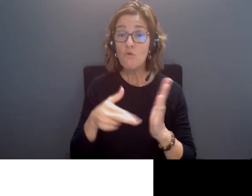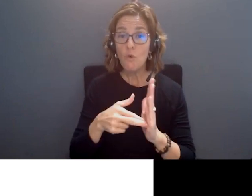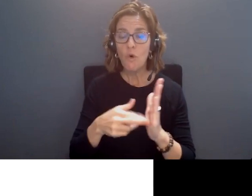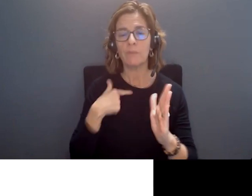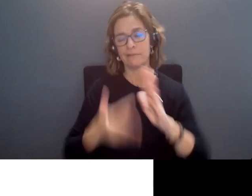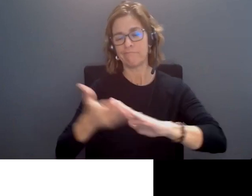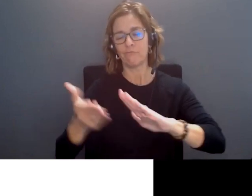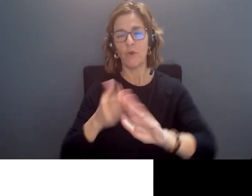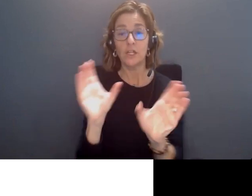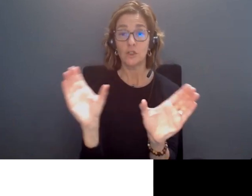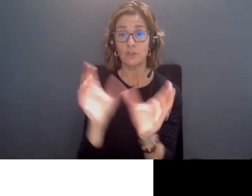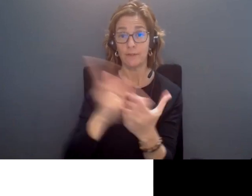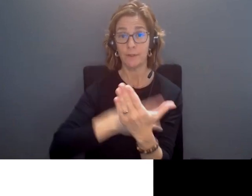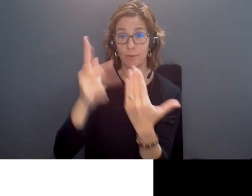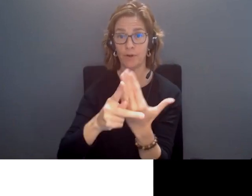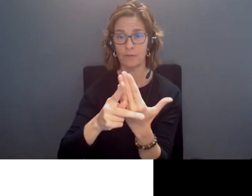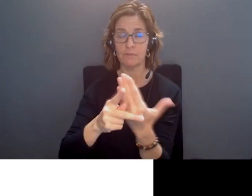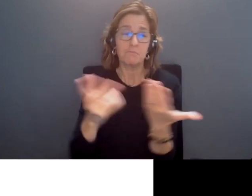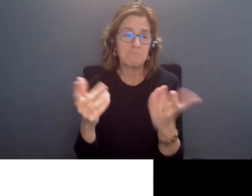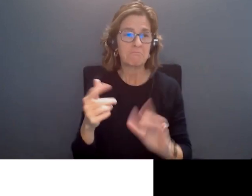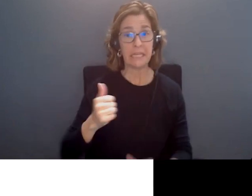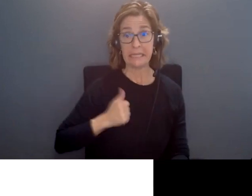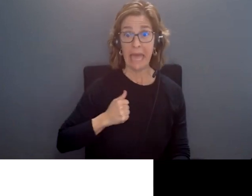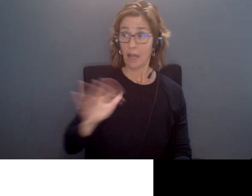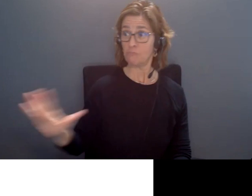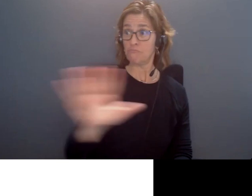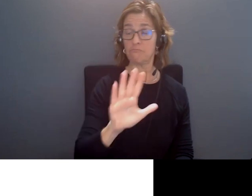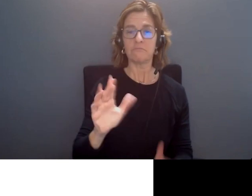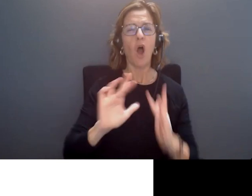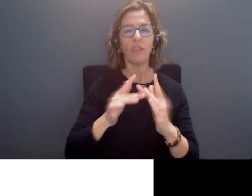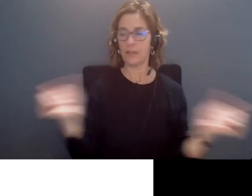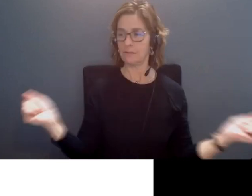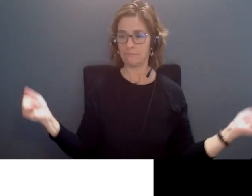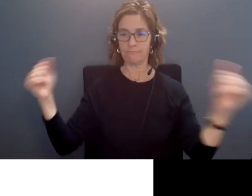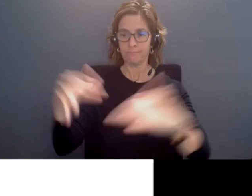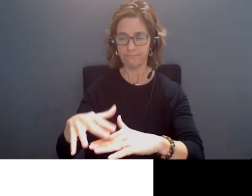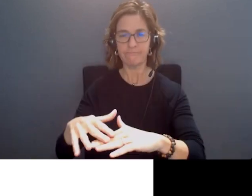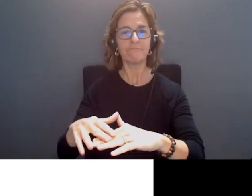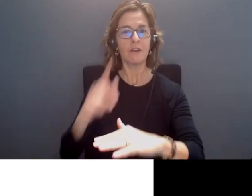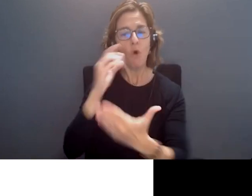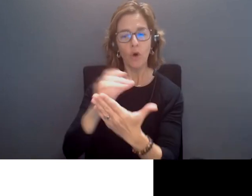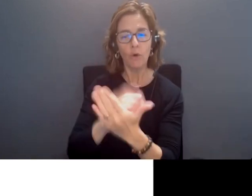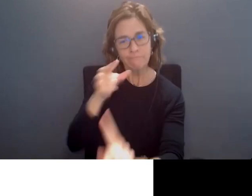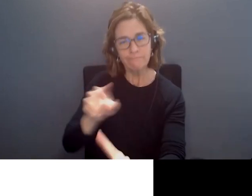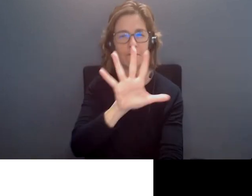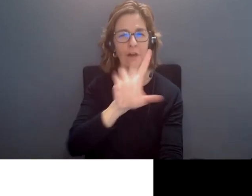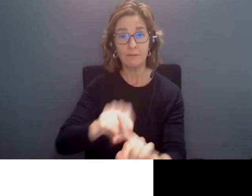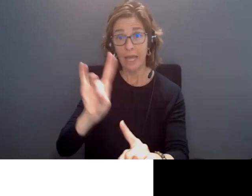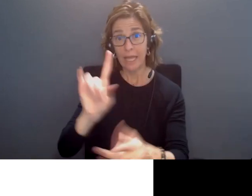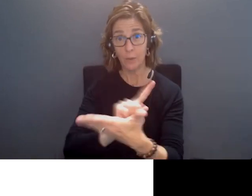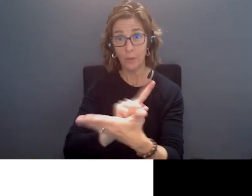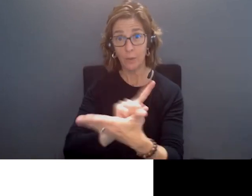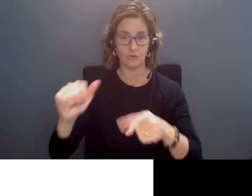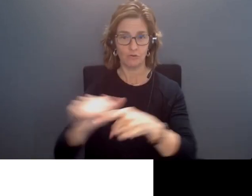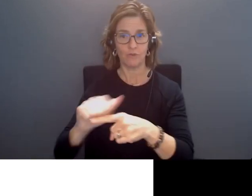We'll have a group of learners who come together across Canada and complete 5 or 8 weeks of training together. And